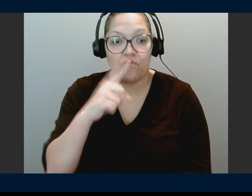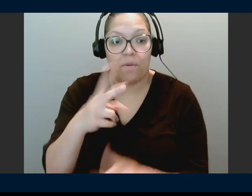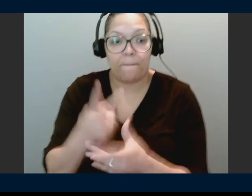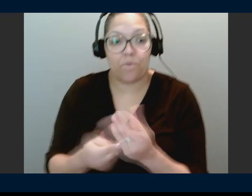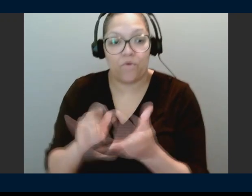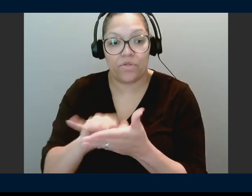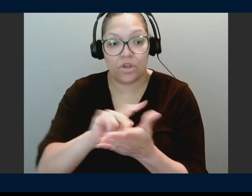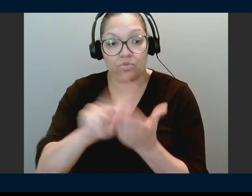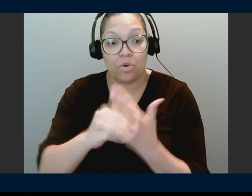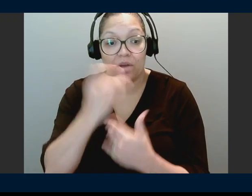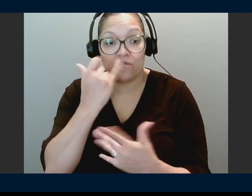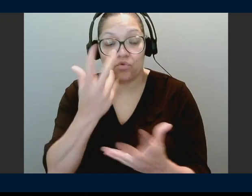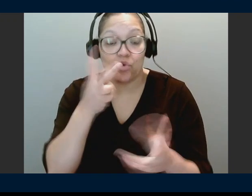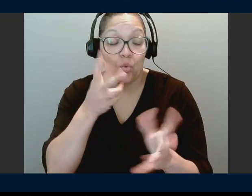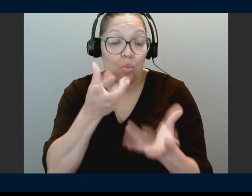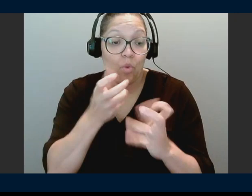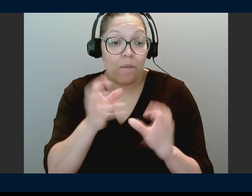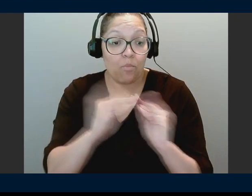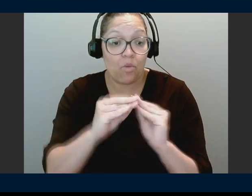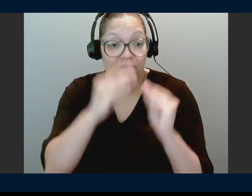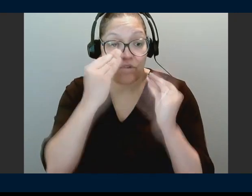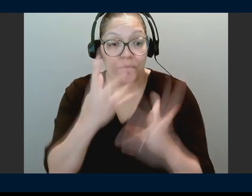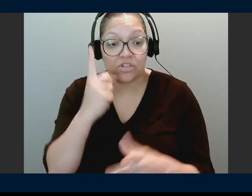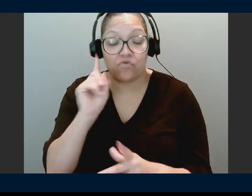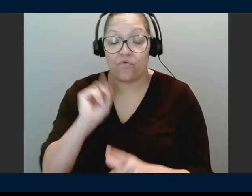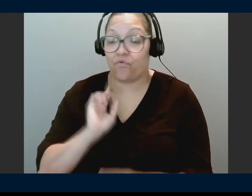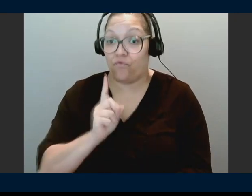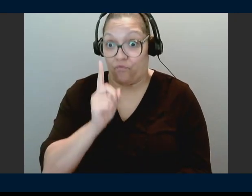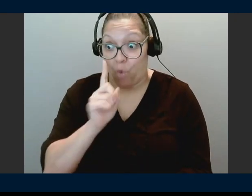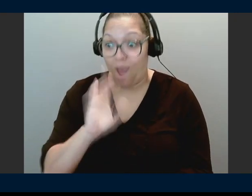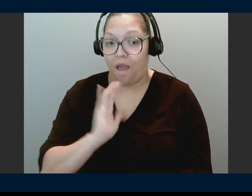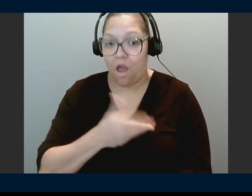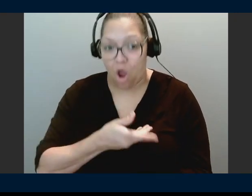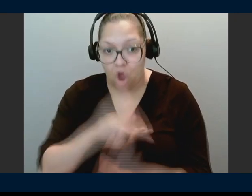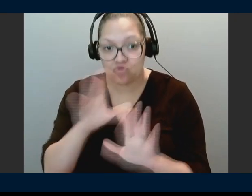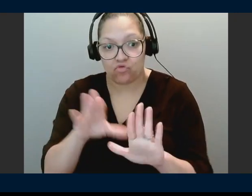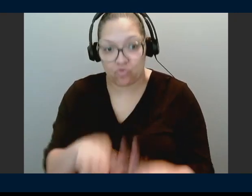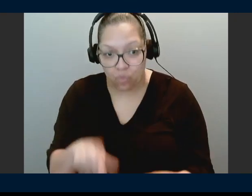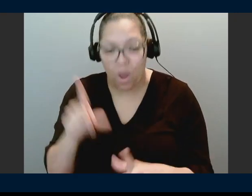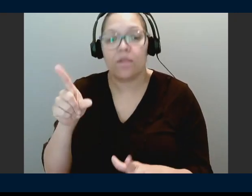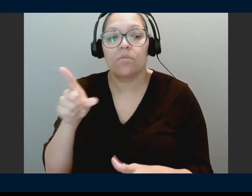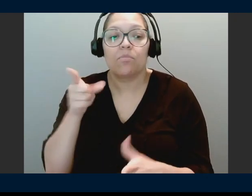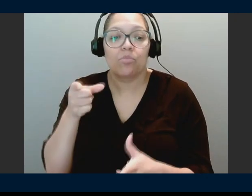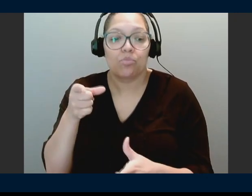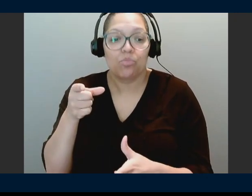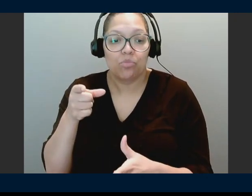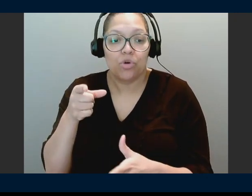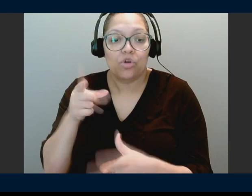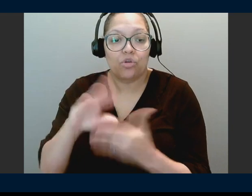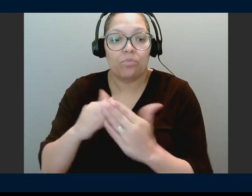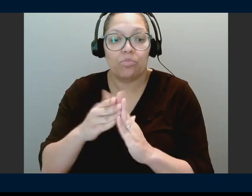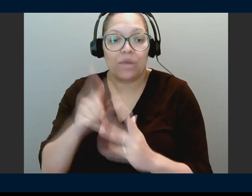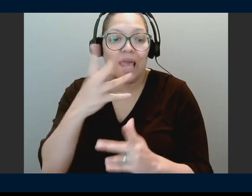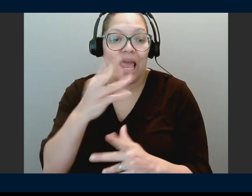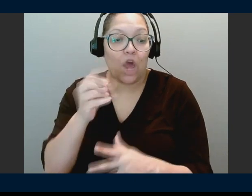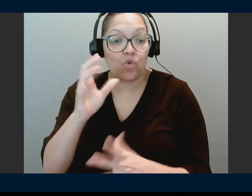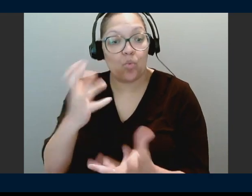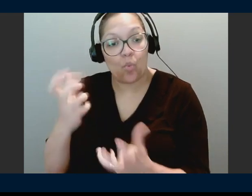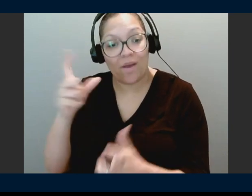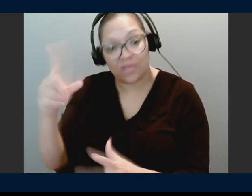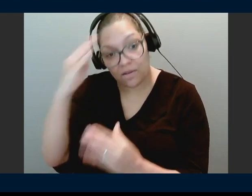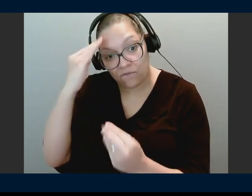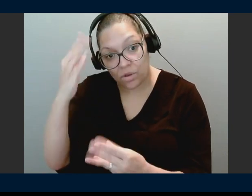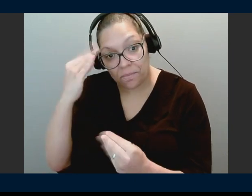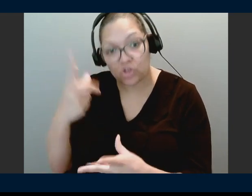Okay, and if you're looking for more information about the folks in our incredible community and are interested in reading about their graduate journeys in STEM research, I encourage you to look through